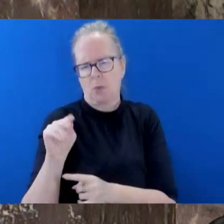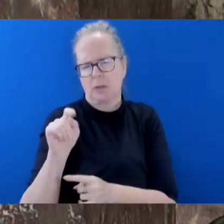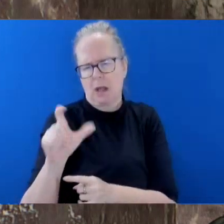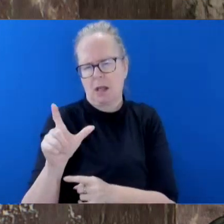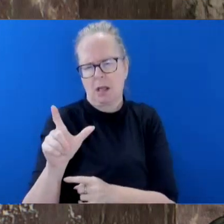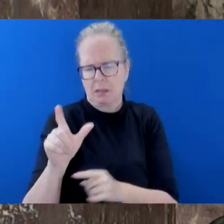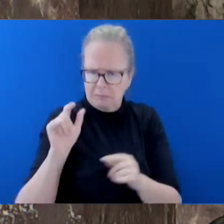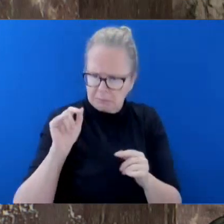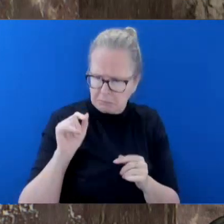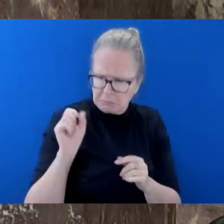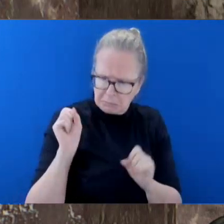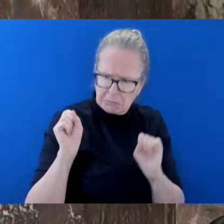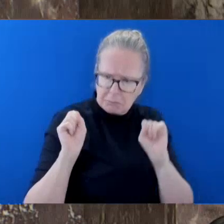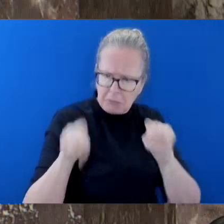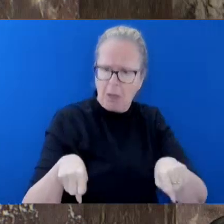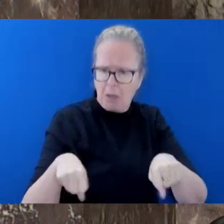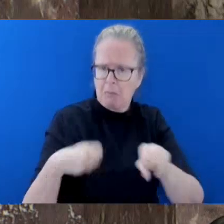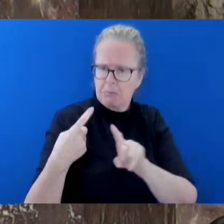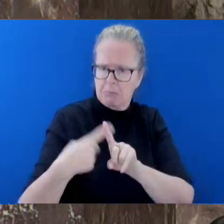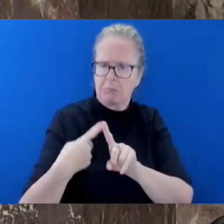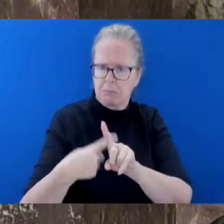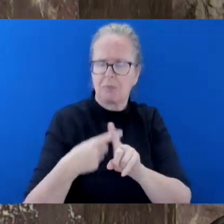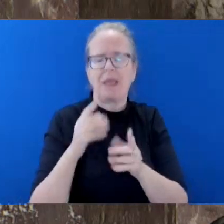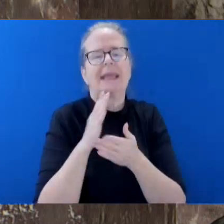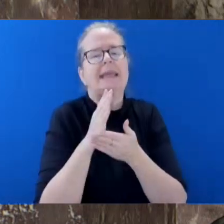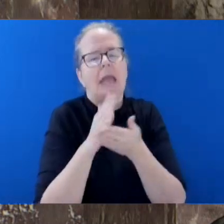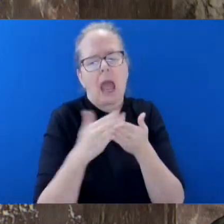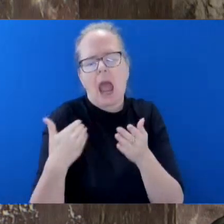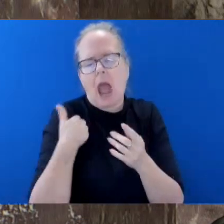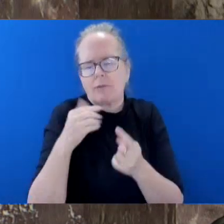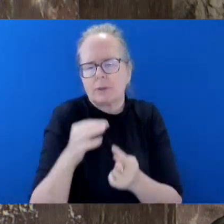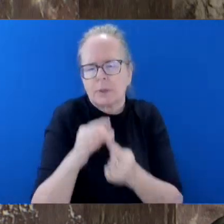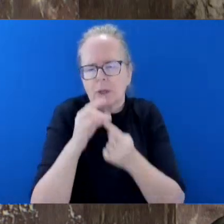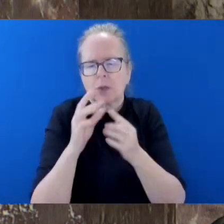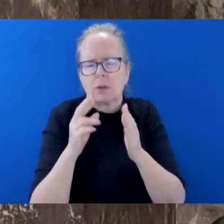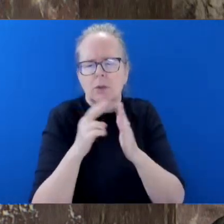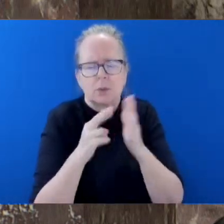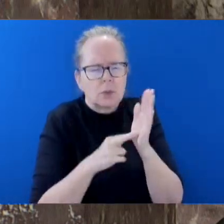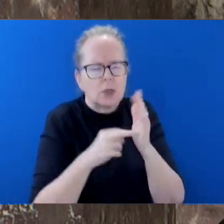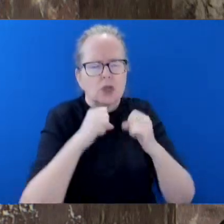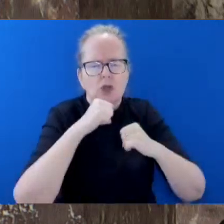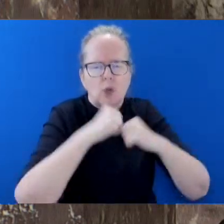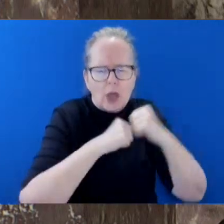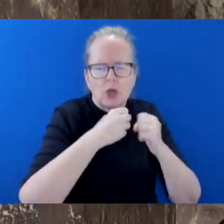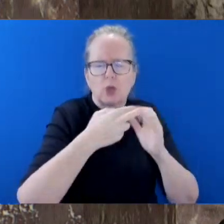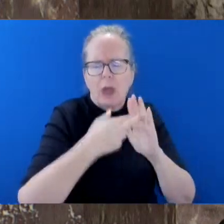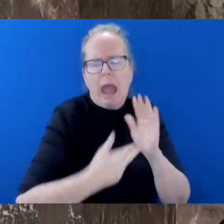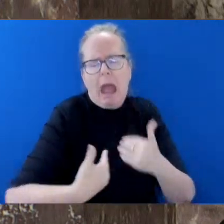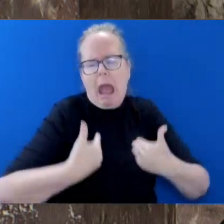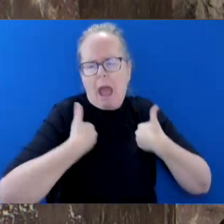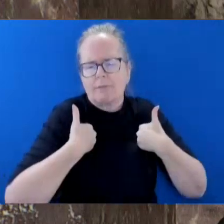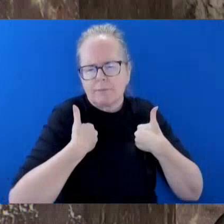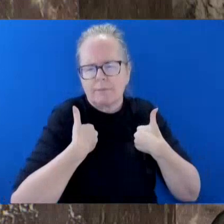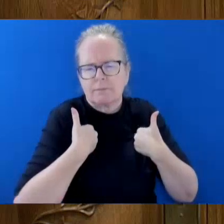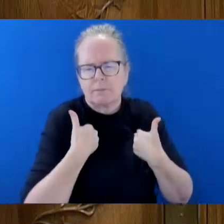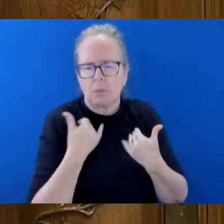with some of the strata hotels of the way they're structured, and the member knows we're engaging with them right now on a path forward.